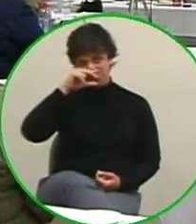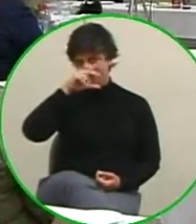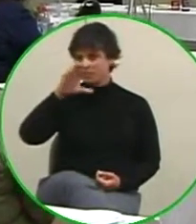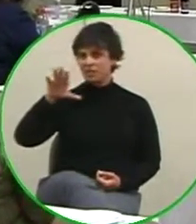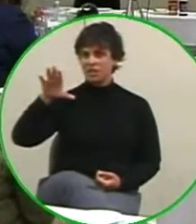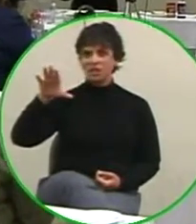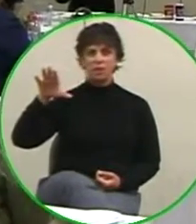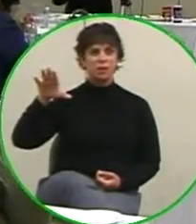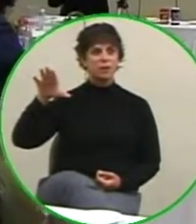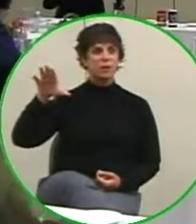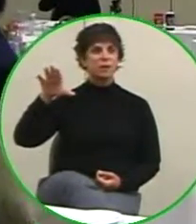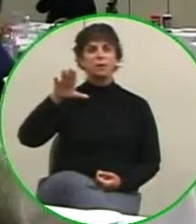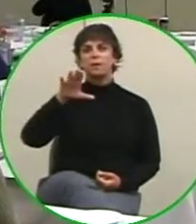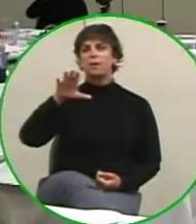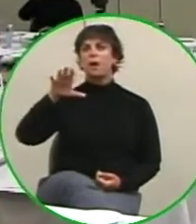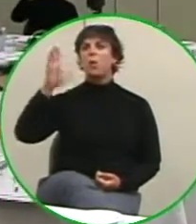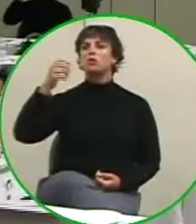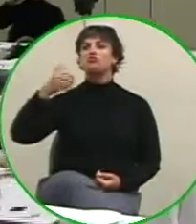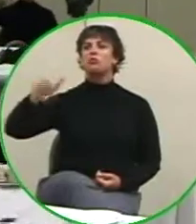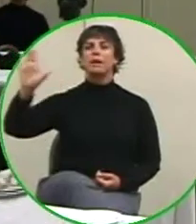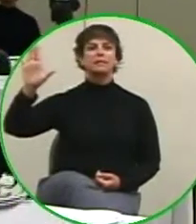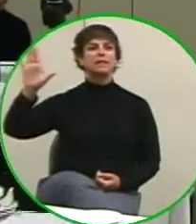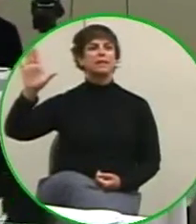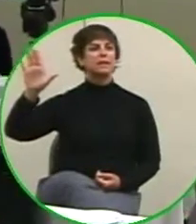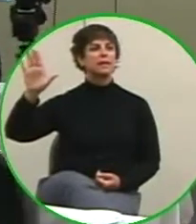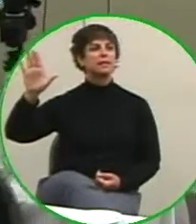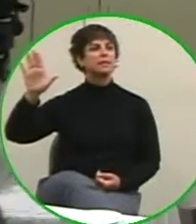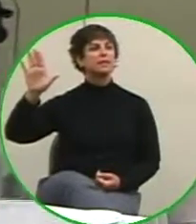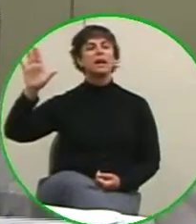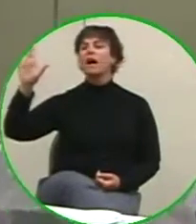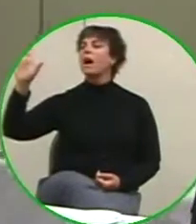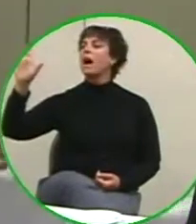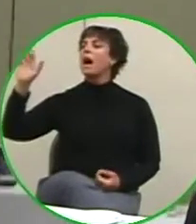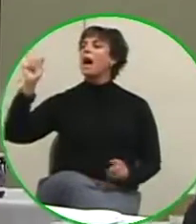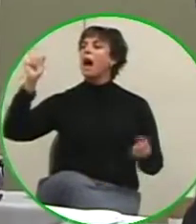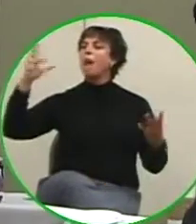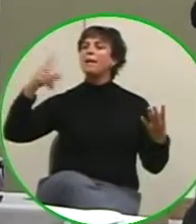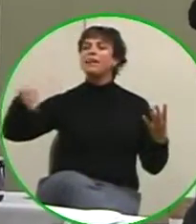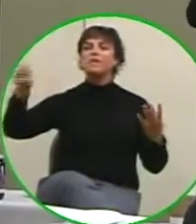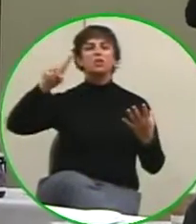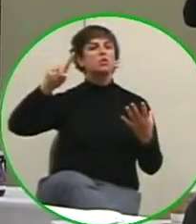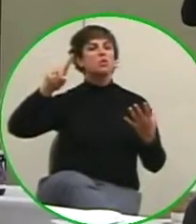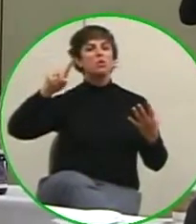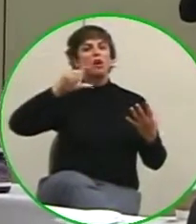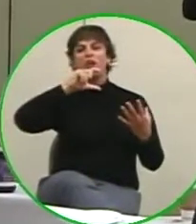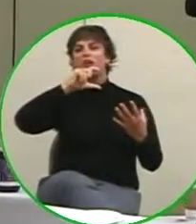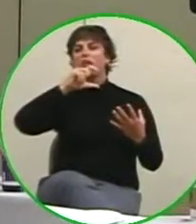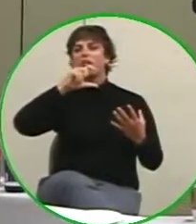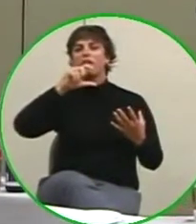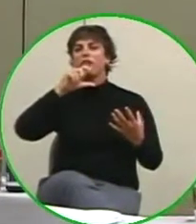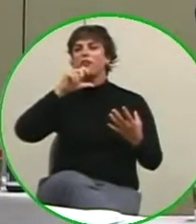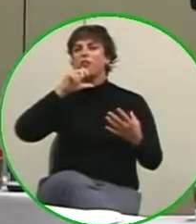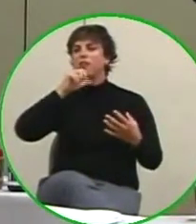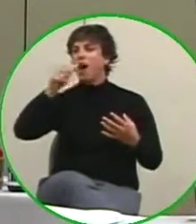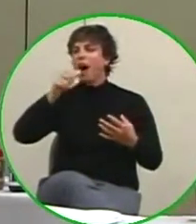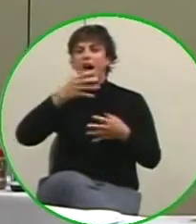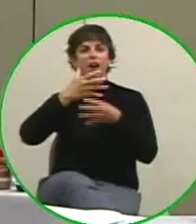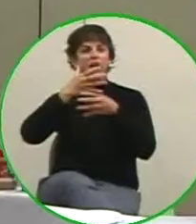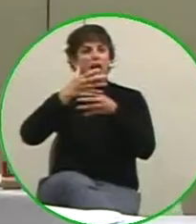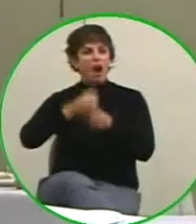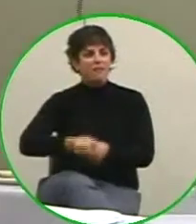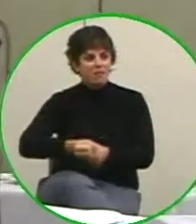You're afraid I'm going to ask you to raise hands and show hands, and you're going to go, I don't want to look like... How many of you are not confident enough that you would want to raise your hand